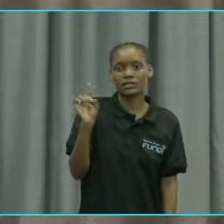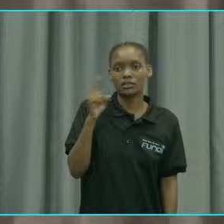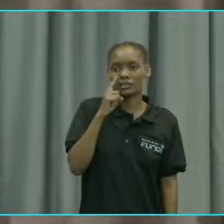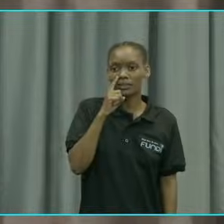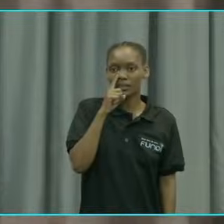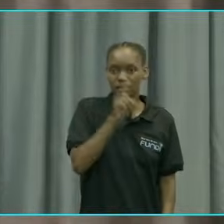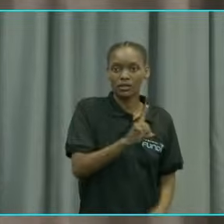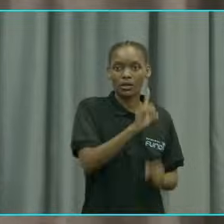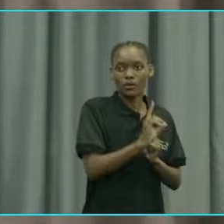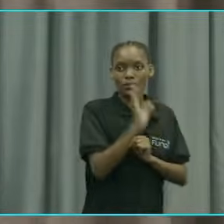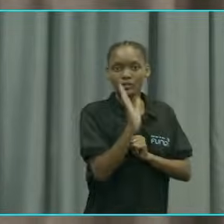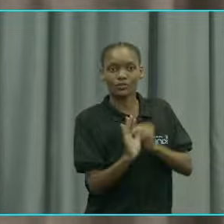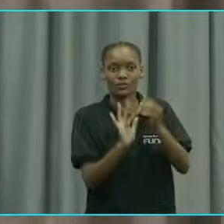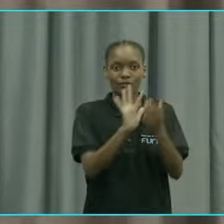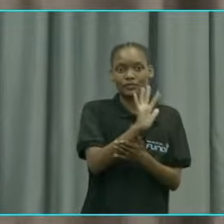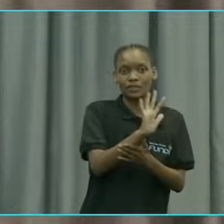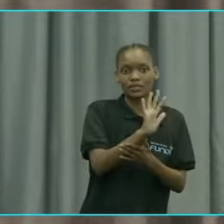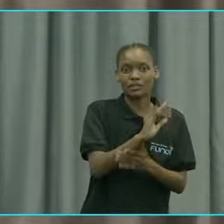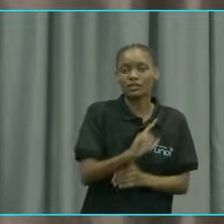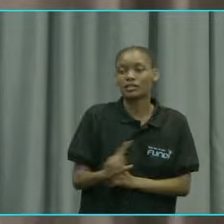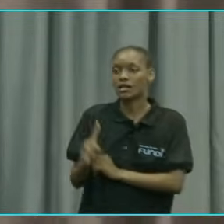1:15 vis-a-vis the 1:40?